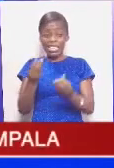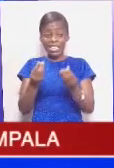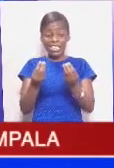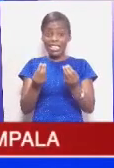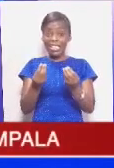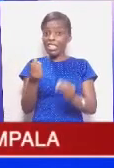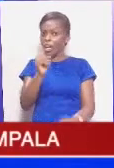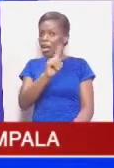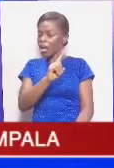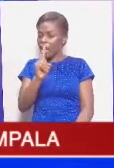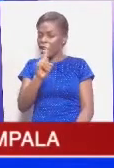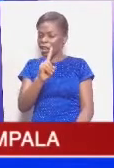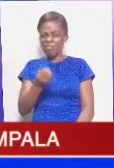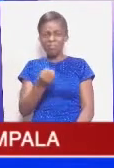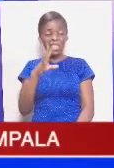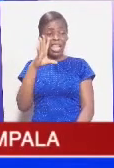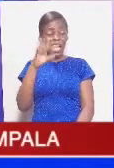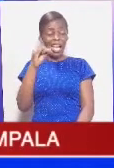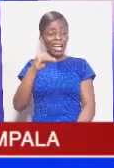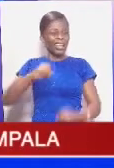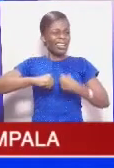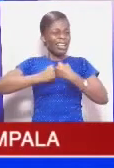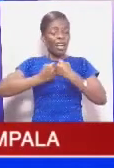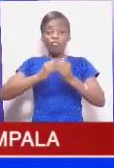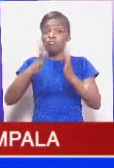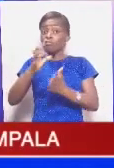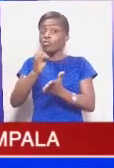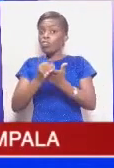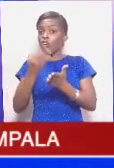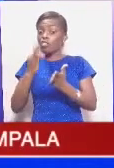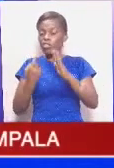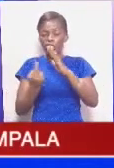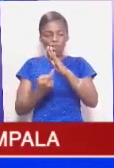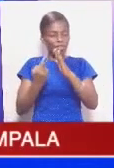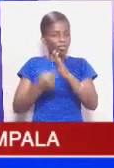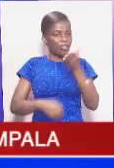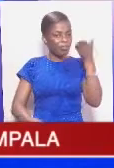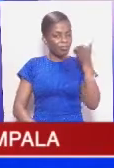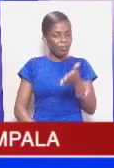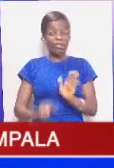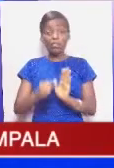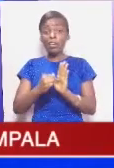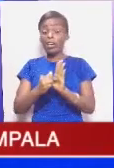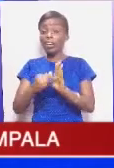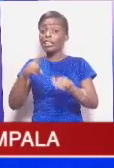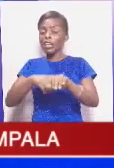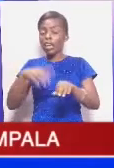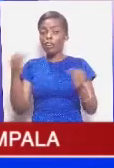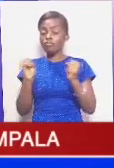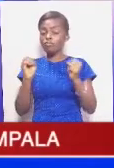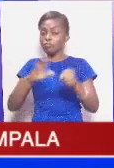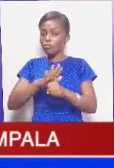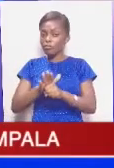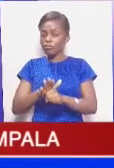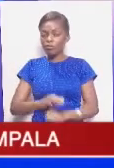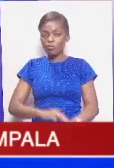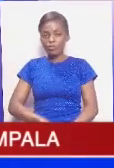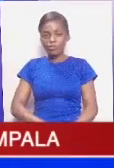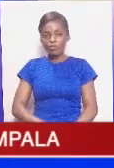tegubabeeredde mwangu. Ebigambo bingi ebizibu bye bayiseemu olw'embeera ensi gye yagwamu n'okusinga ennyo olw'ekiseera ky'ekirwadde